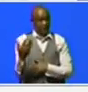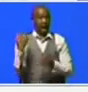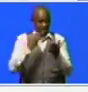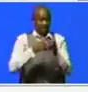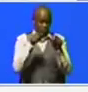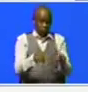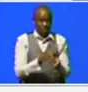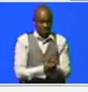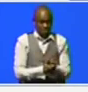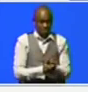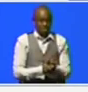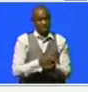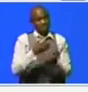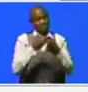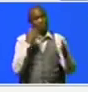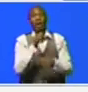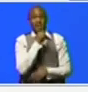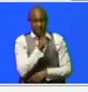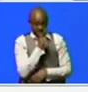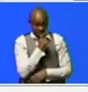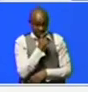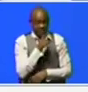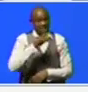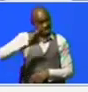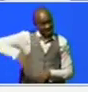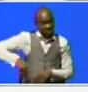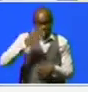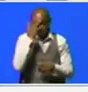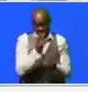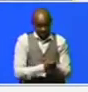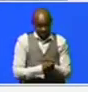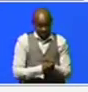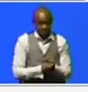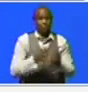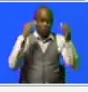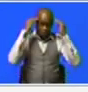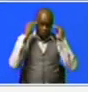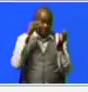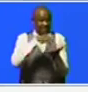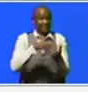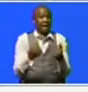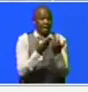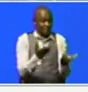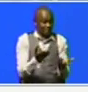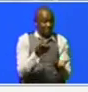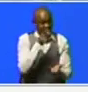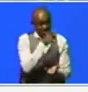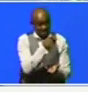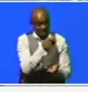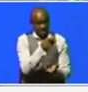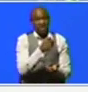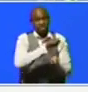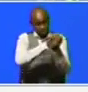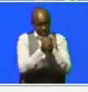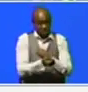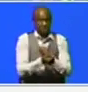today, some minutes before lunch hour. They are delayed because of a court case that led to the change